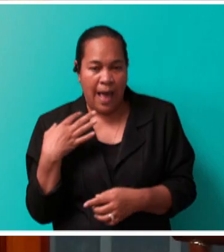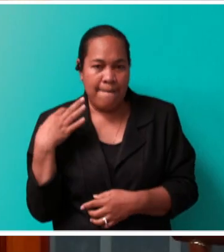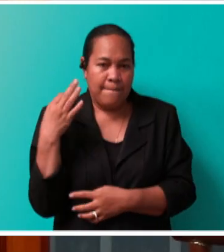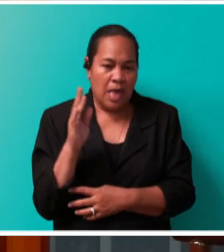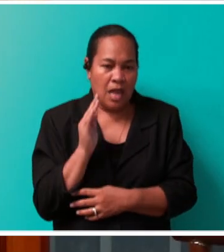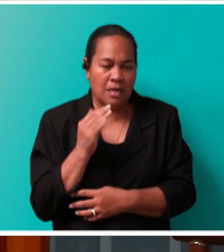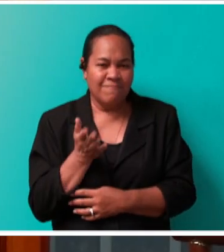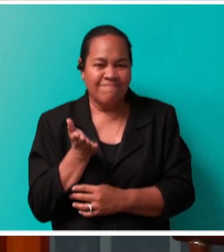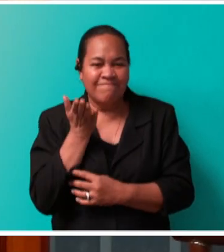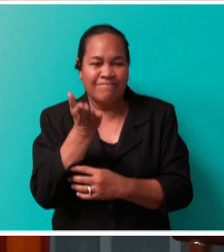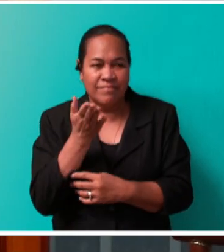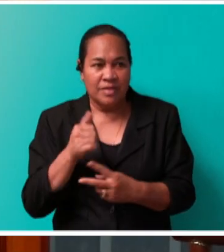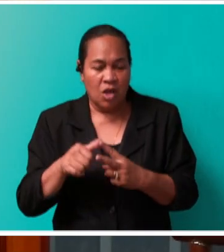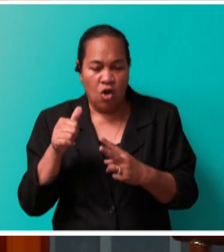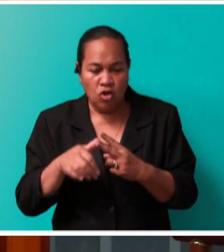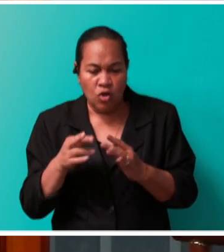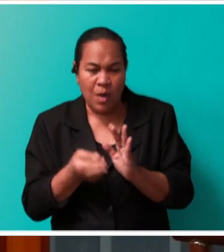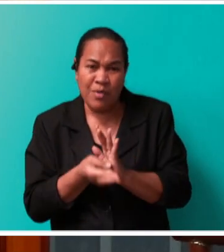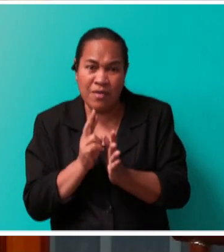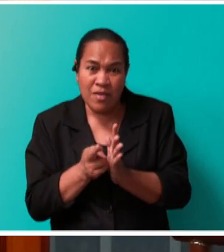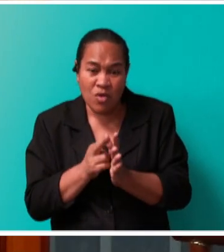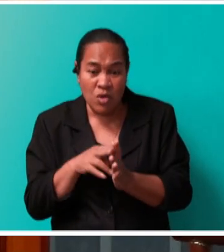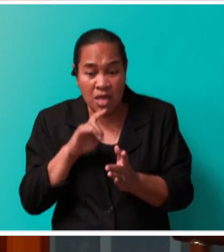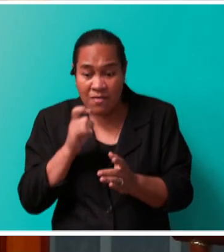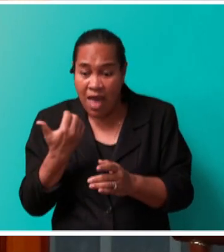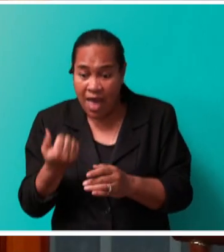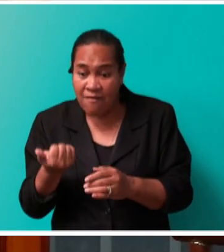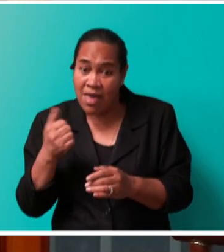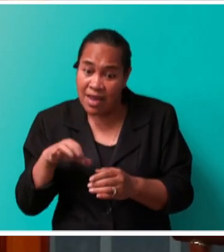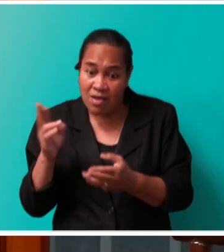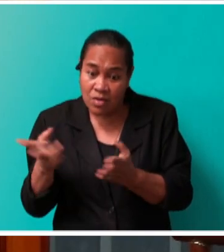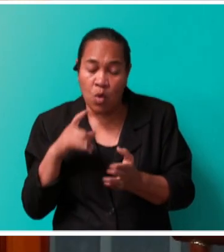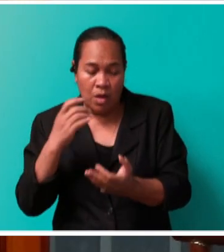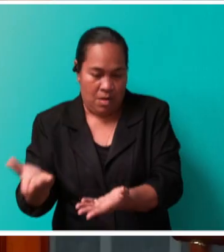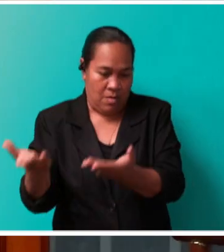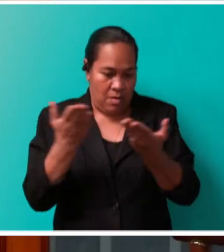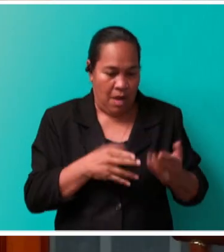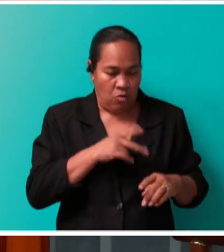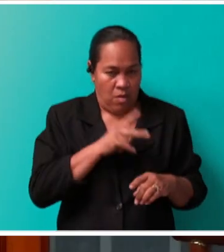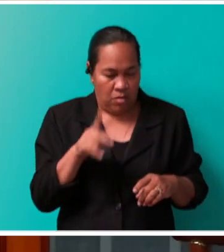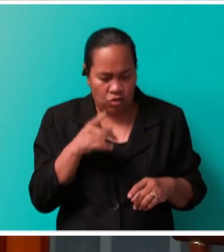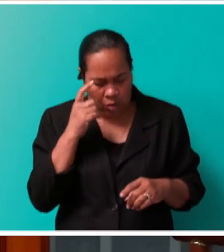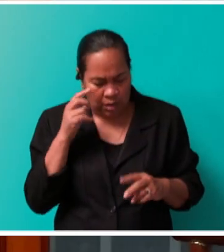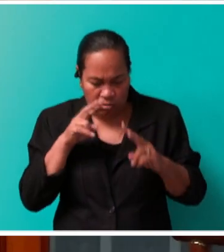regulations emanating from the review, will be brought back to Cabinet for its consideration.